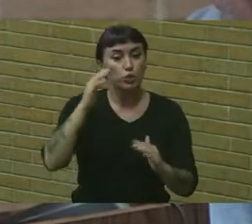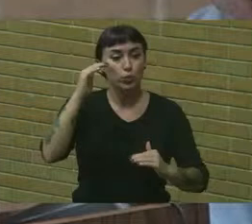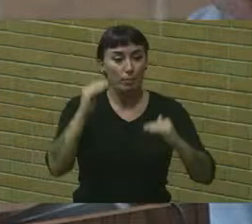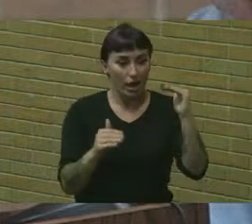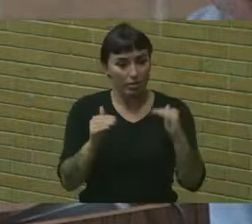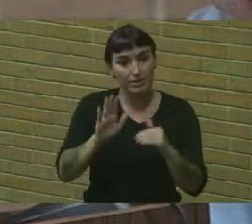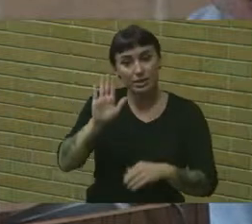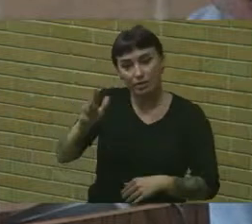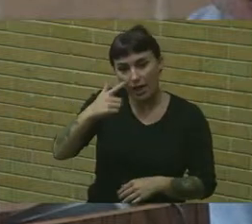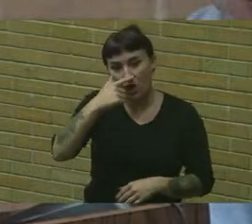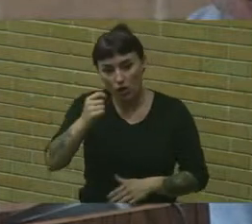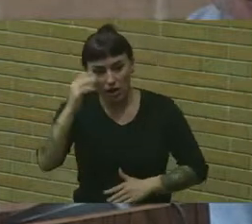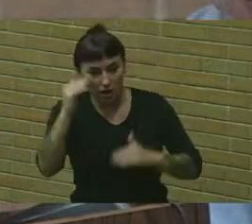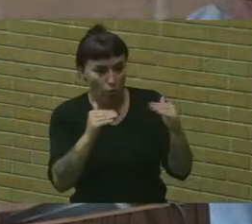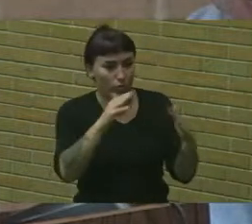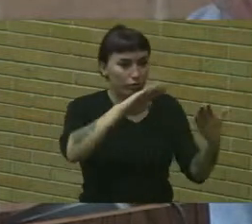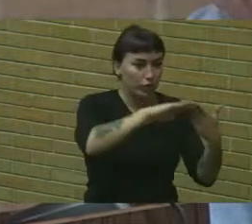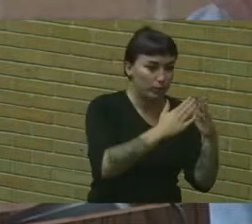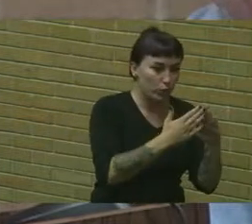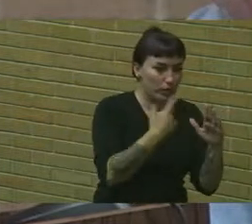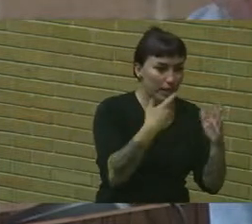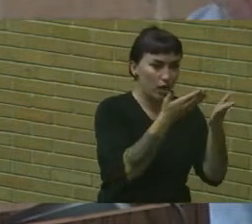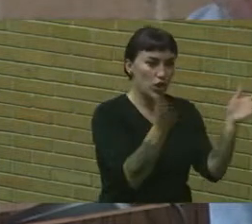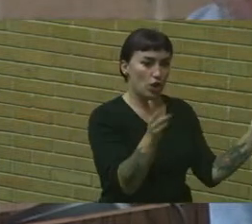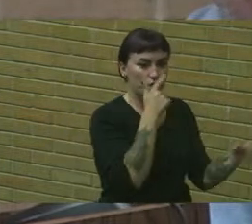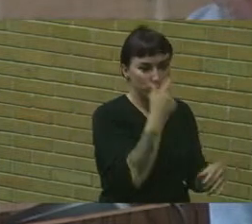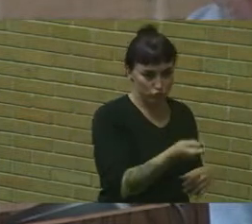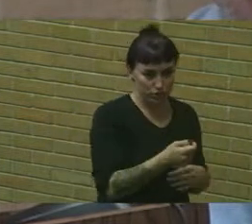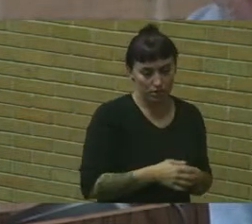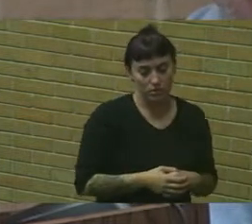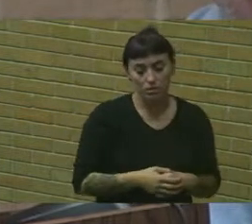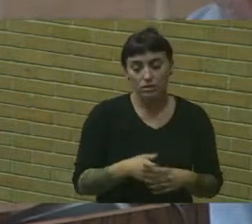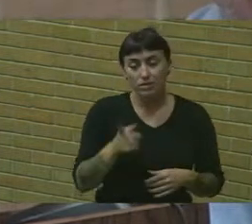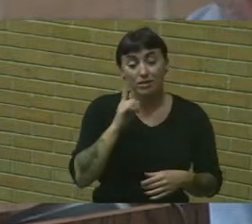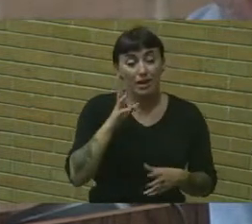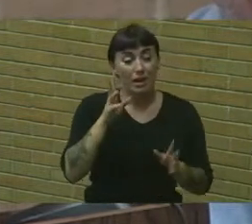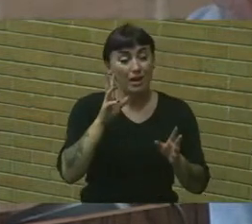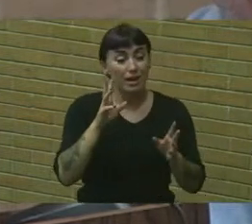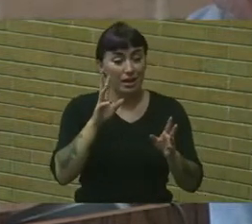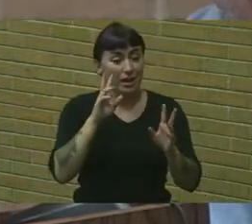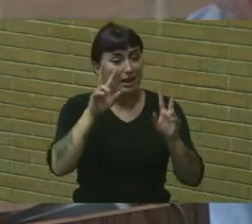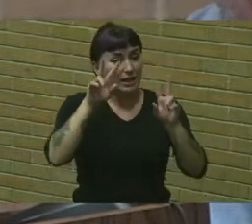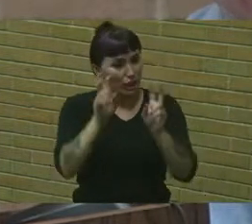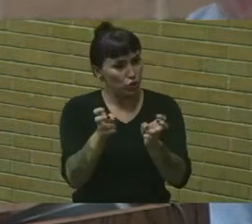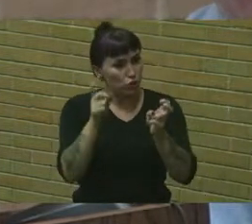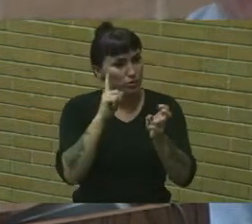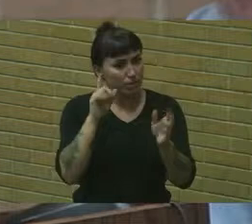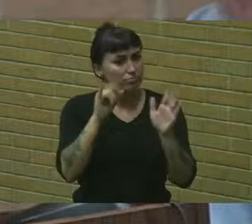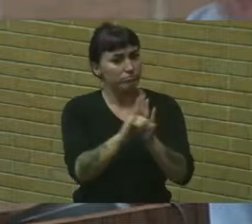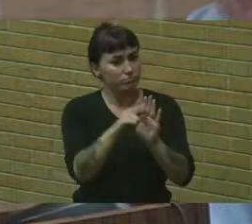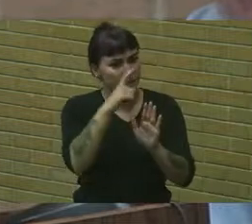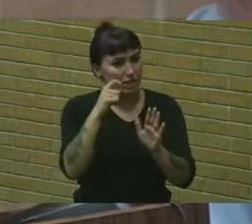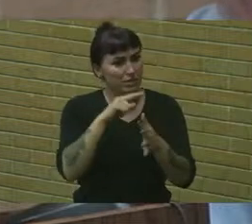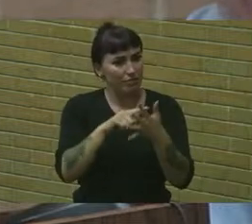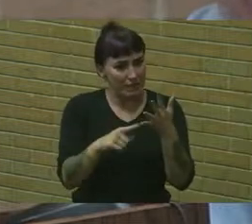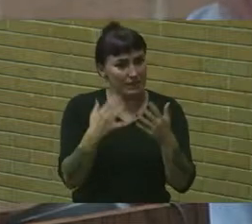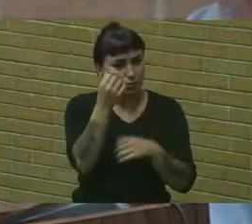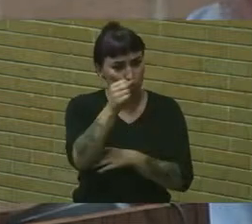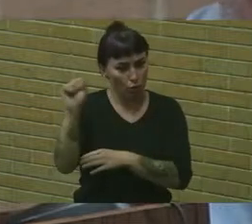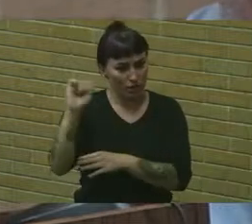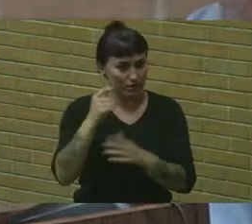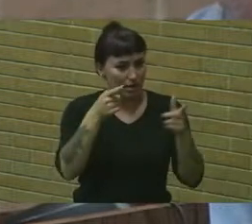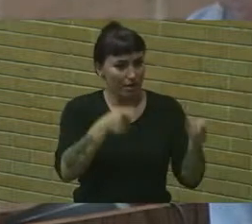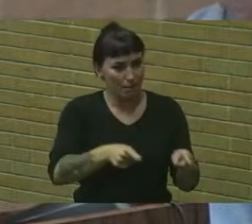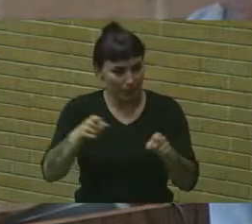interests with those of our community at large. An issue has been identified because of these protests that have taken